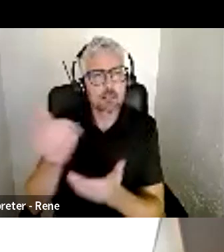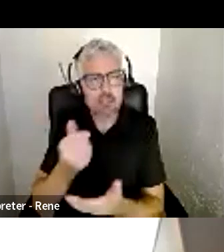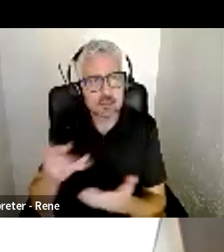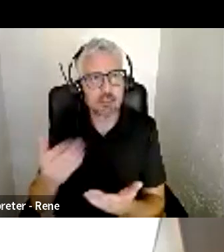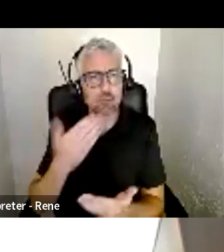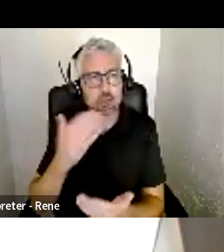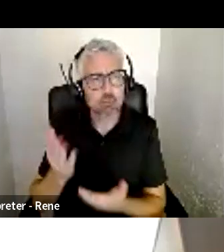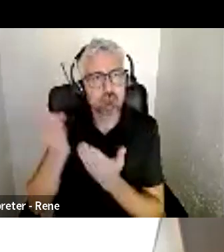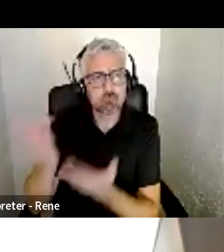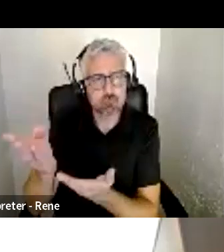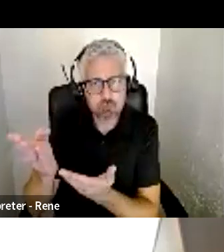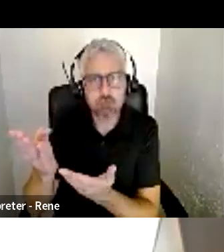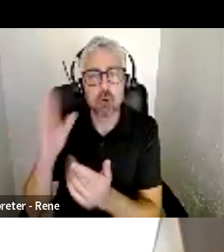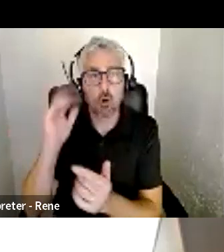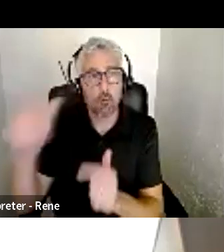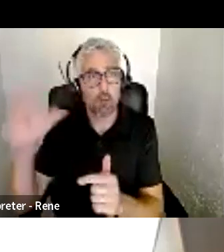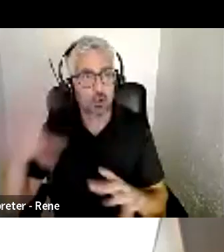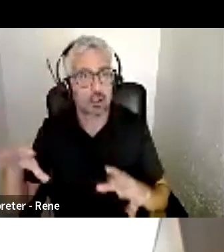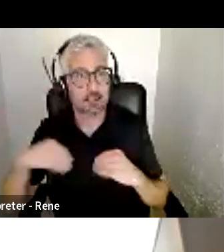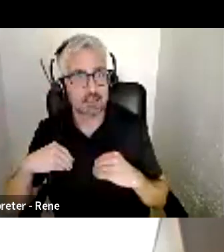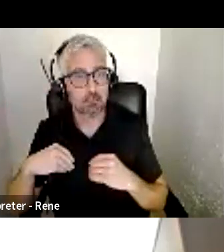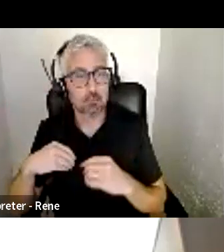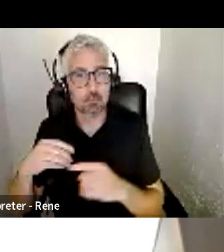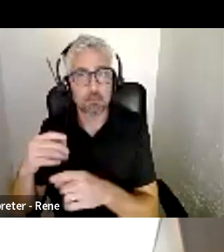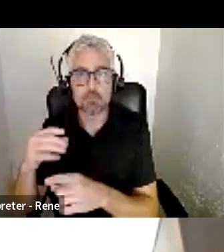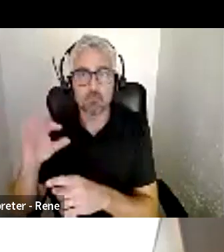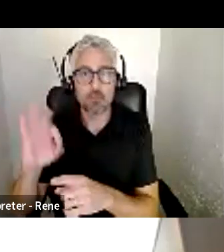will be as warmly received as the single-use plastics was.